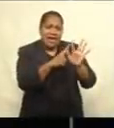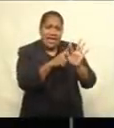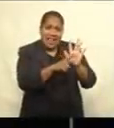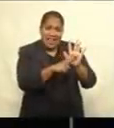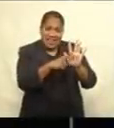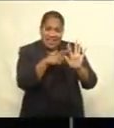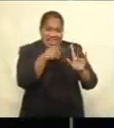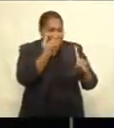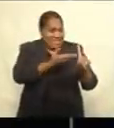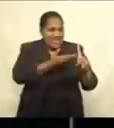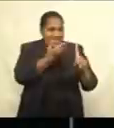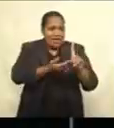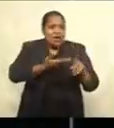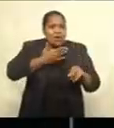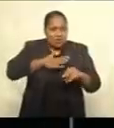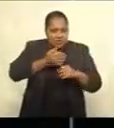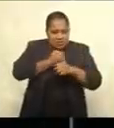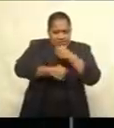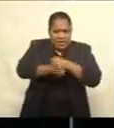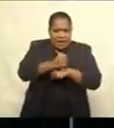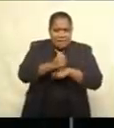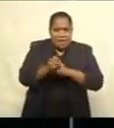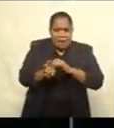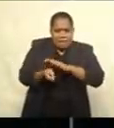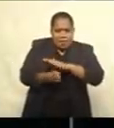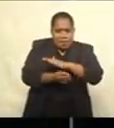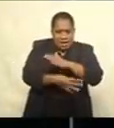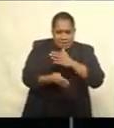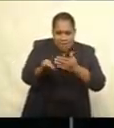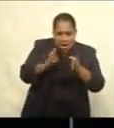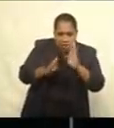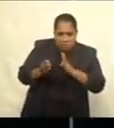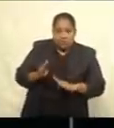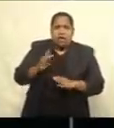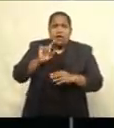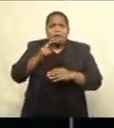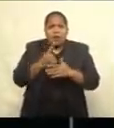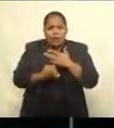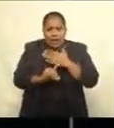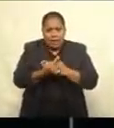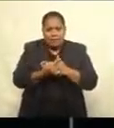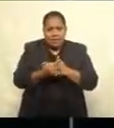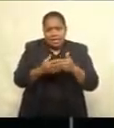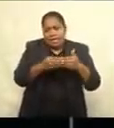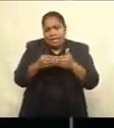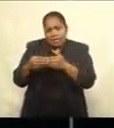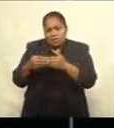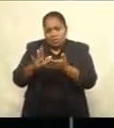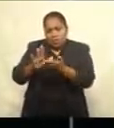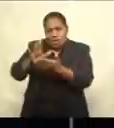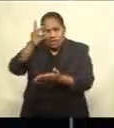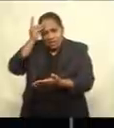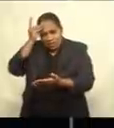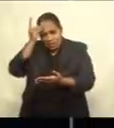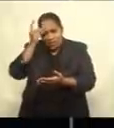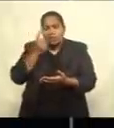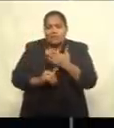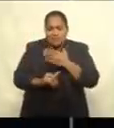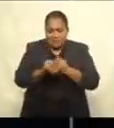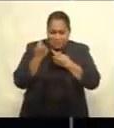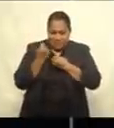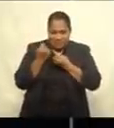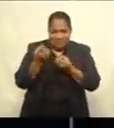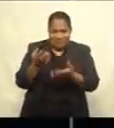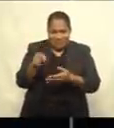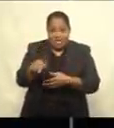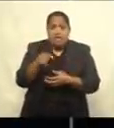and become a marine biologist. However, destiny led him to education, where his dedication and commitment earned him accolades. After